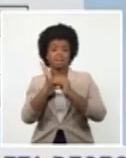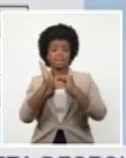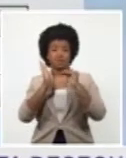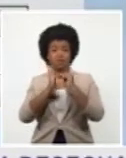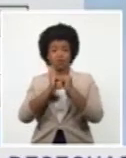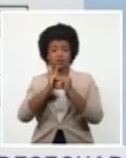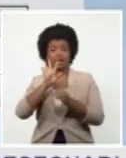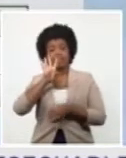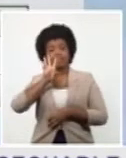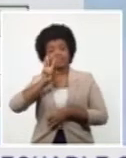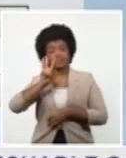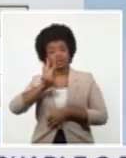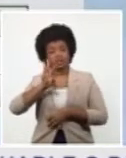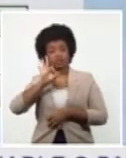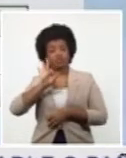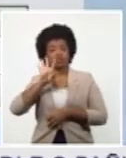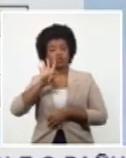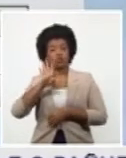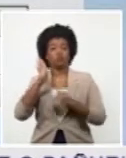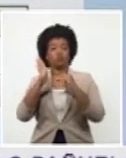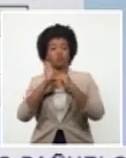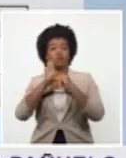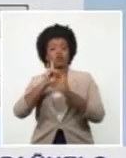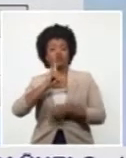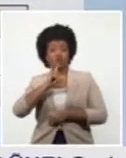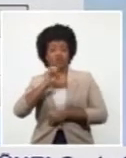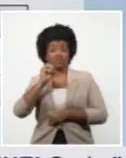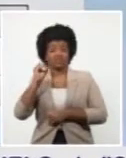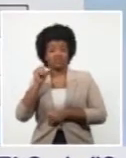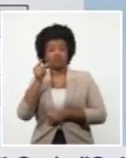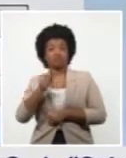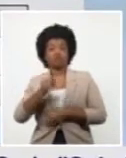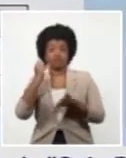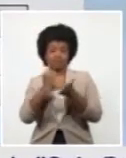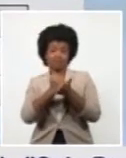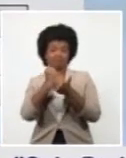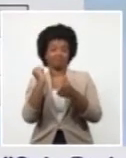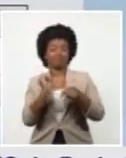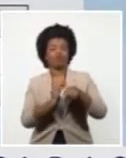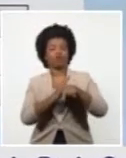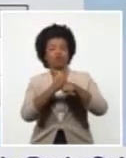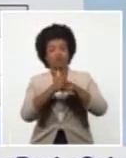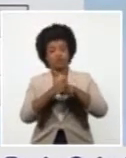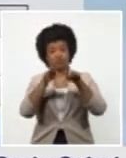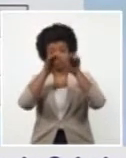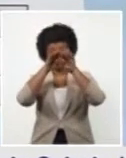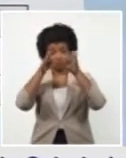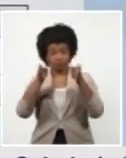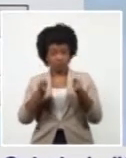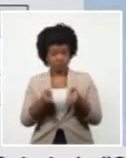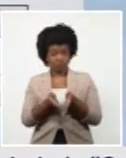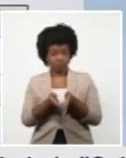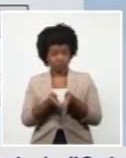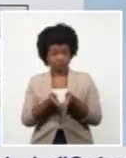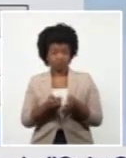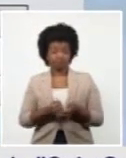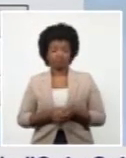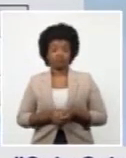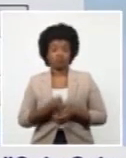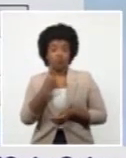evening. 185 countries were reporting cases of COVID-19.